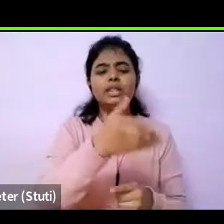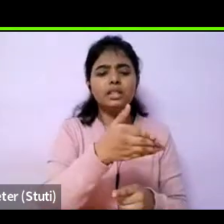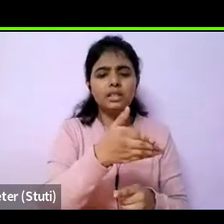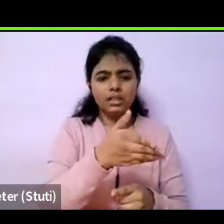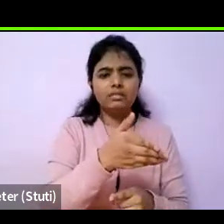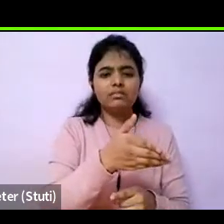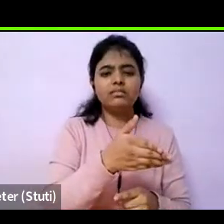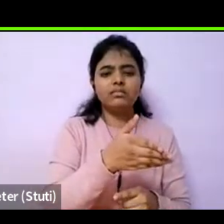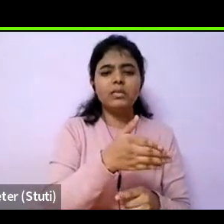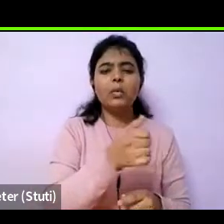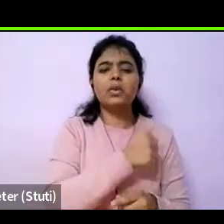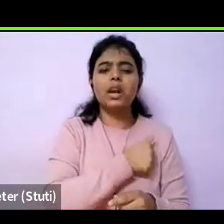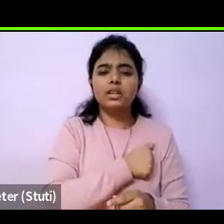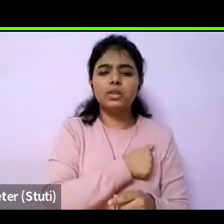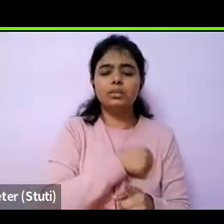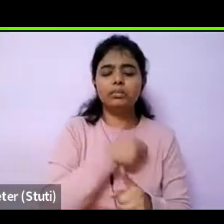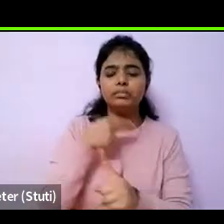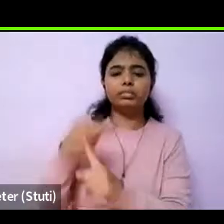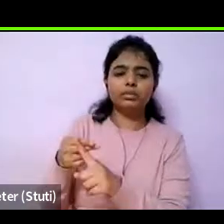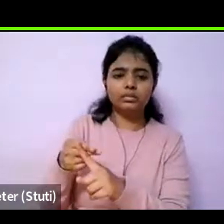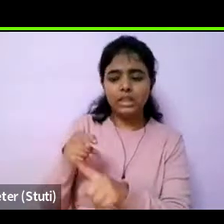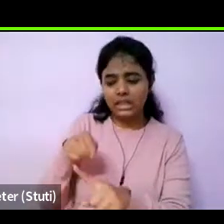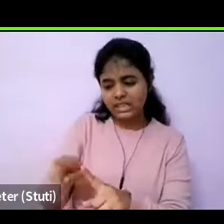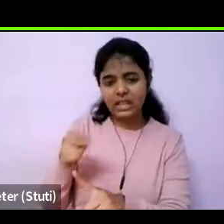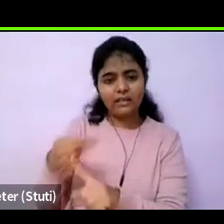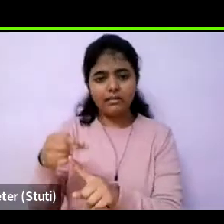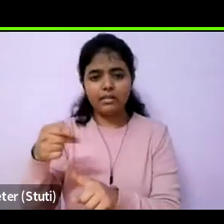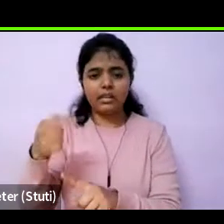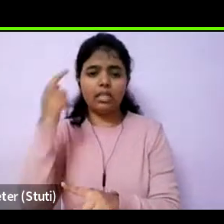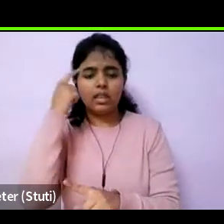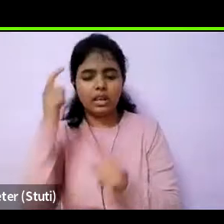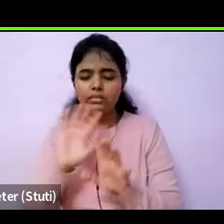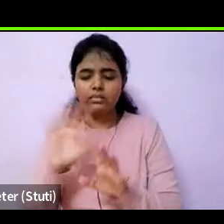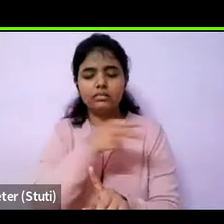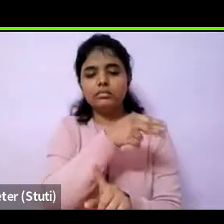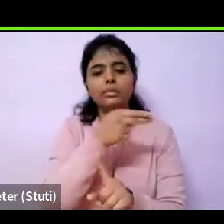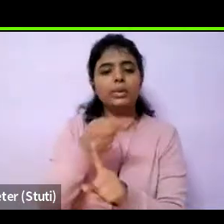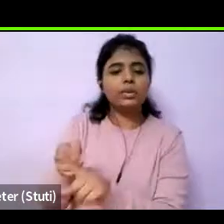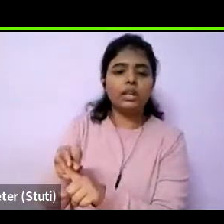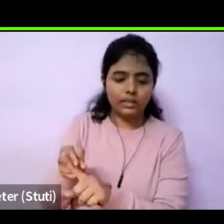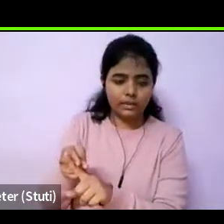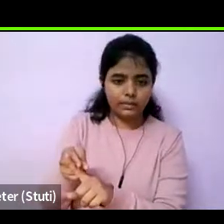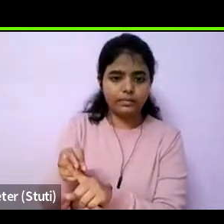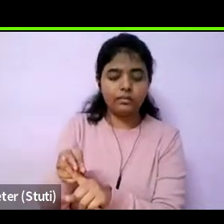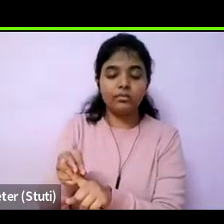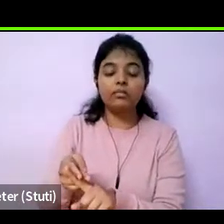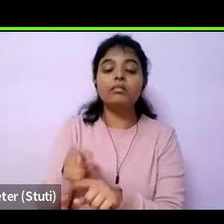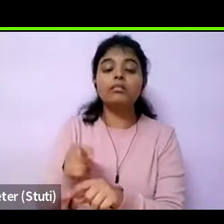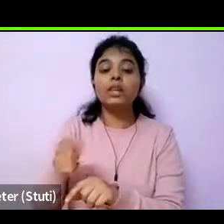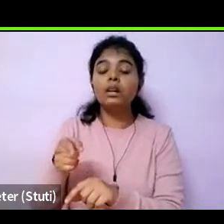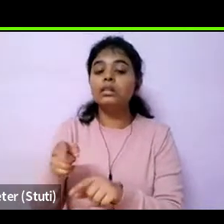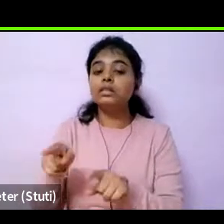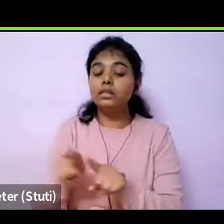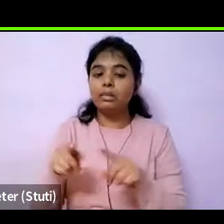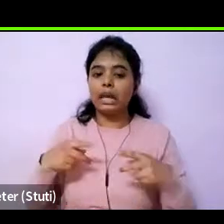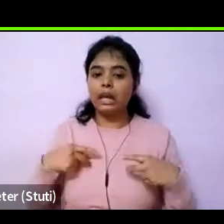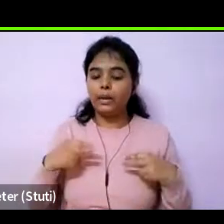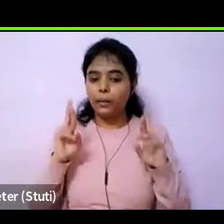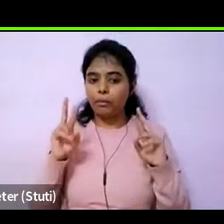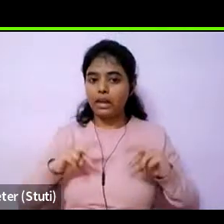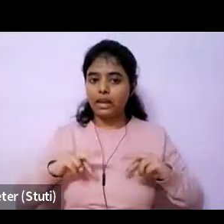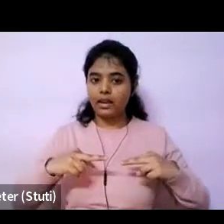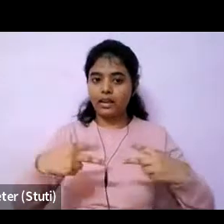disabling society. So that's what I have to give as responses to the question posed by